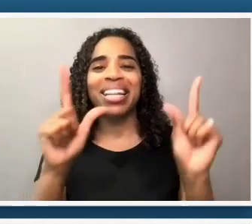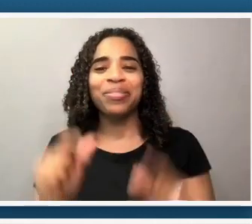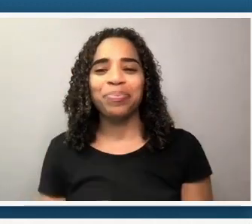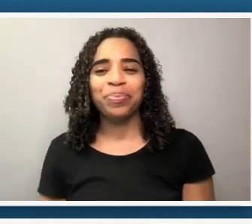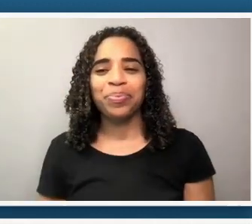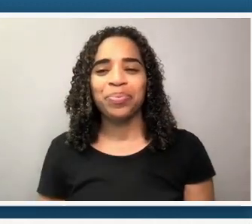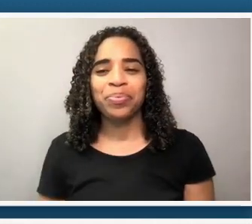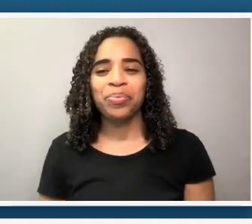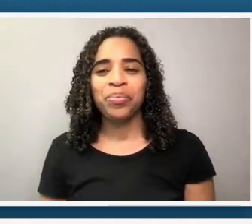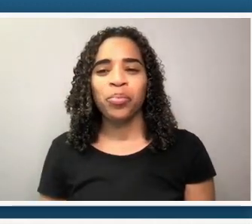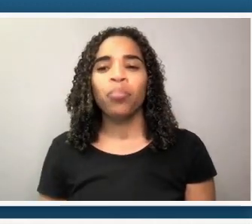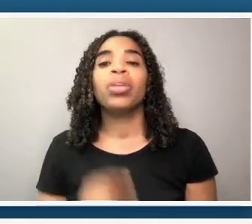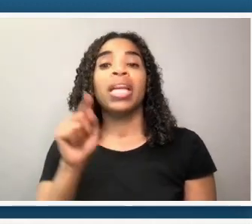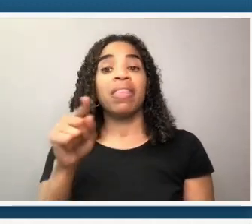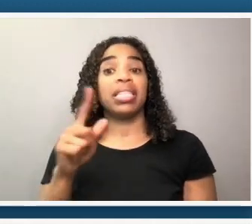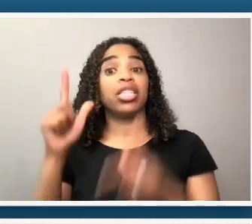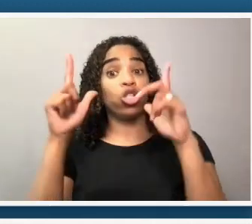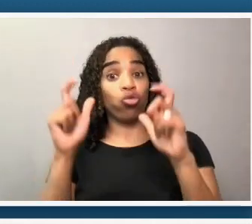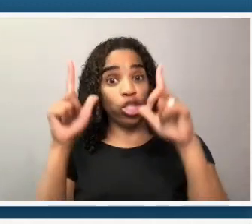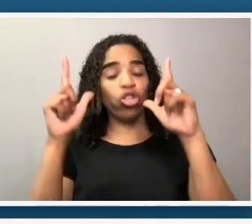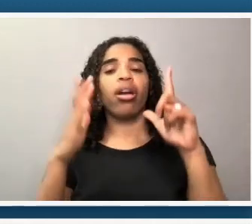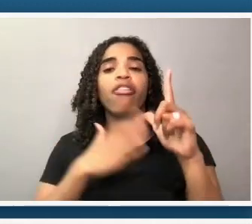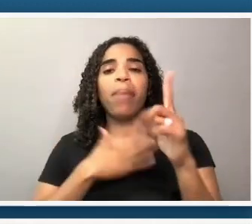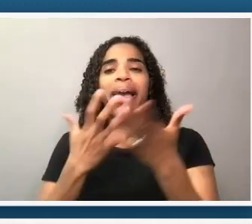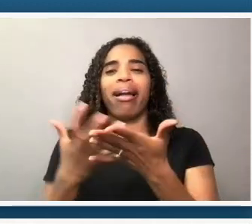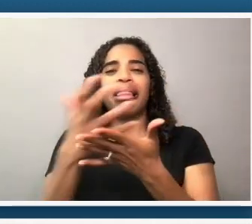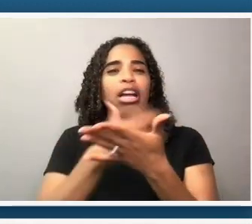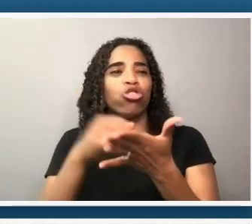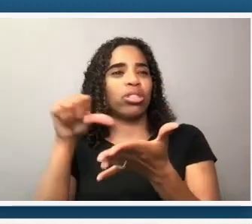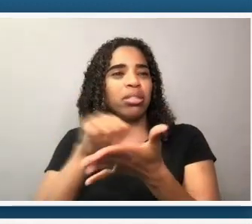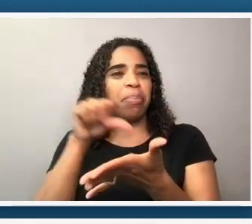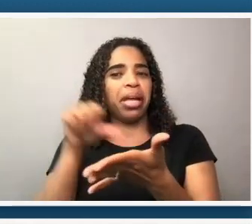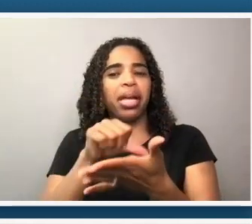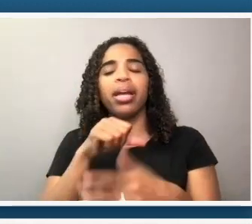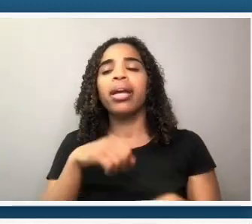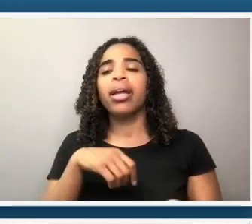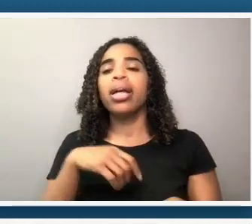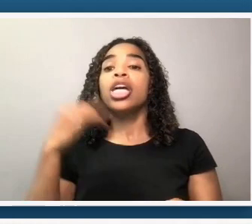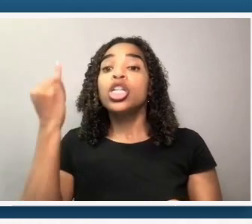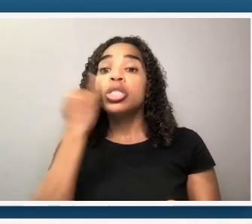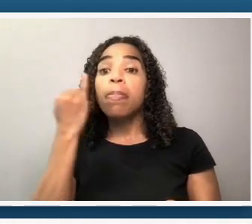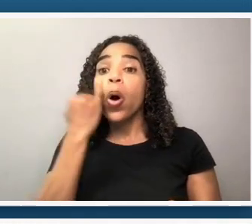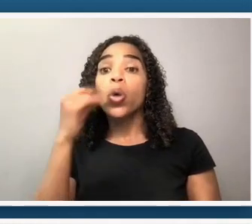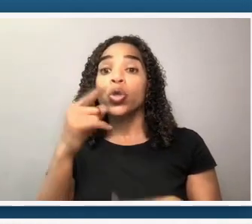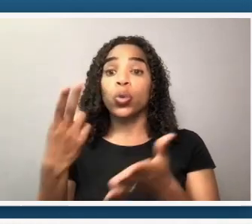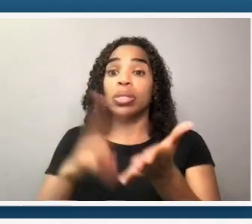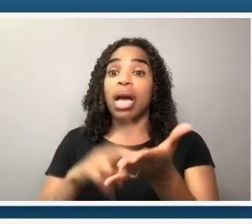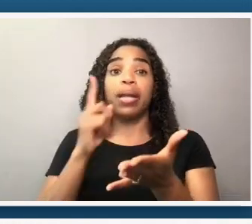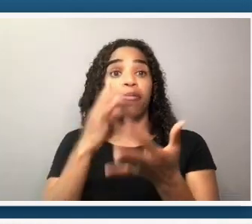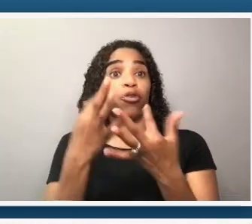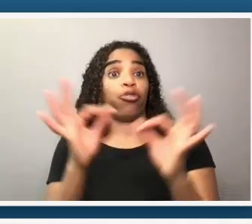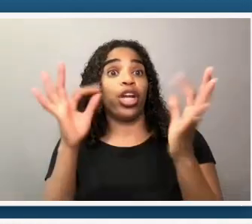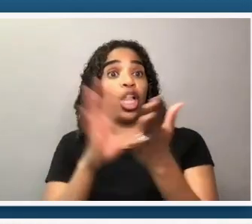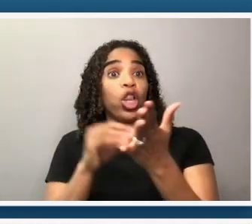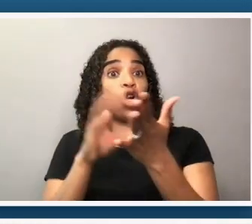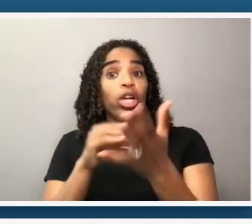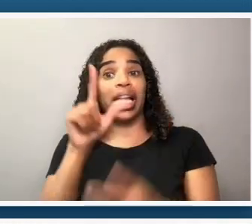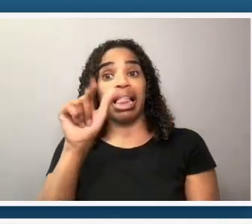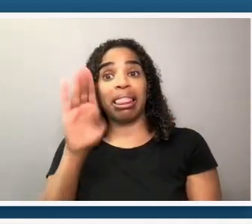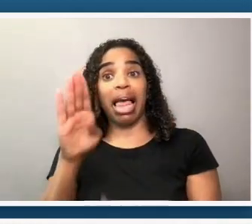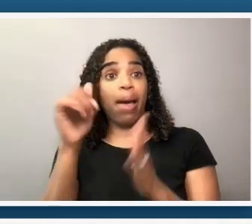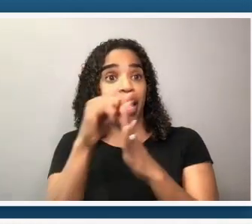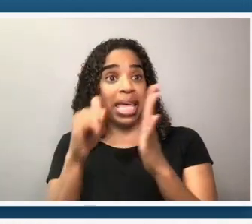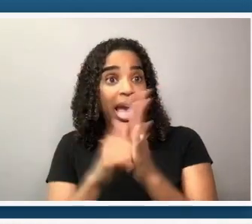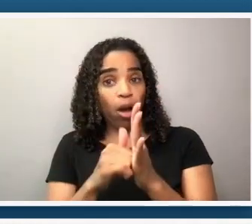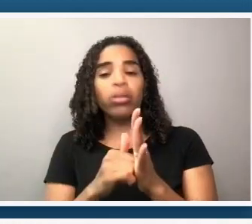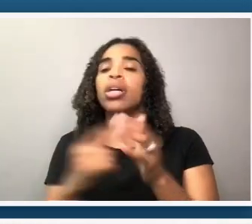This is a screenshot of my collections page. So if you do sign up for a free Learning Lab account, you will have on your dashboard a